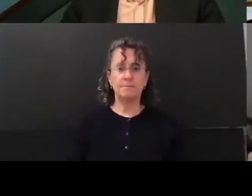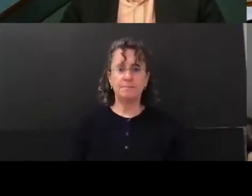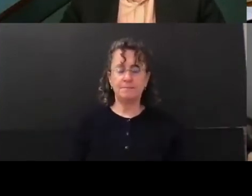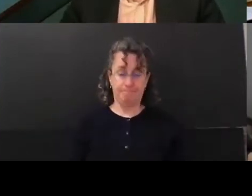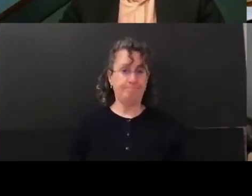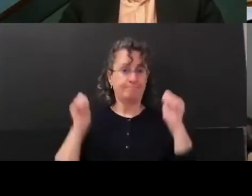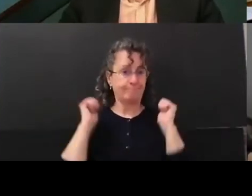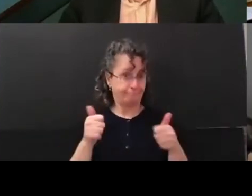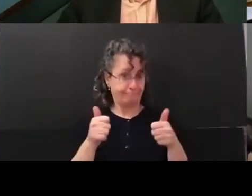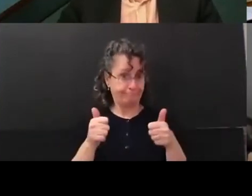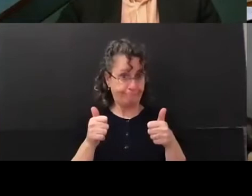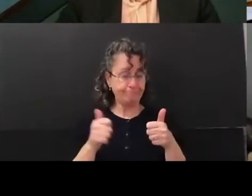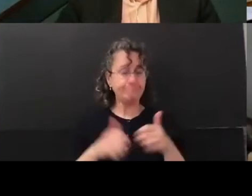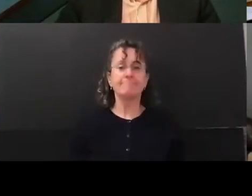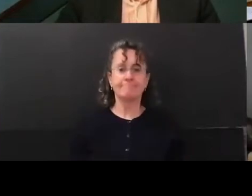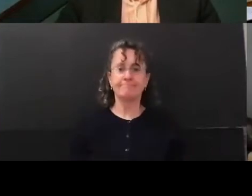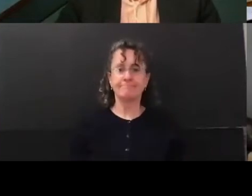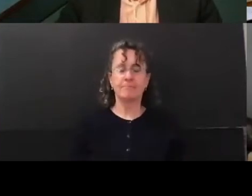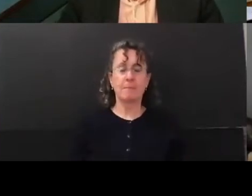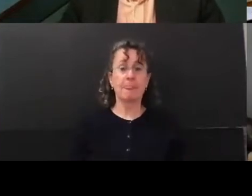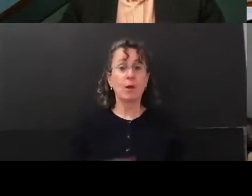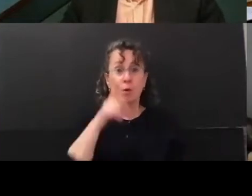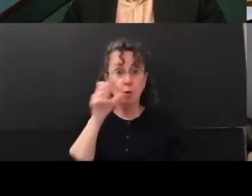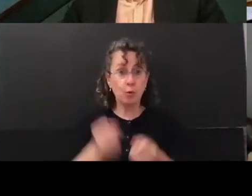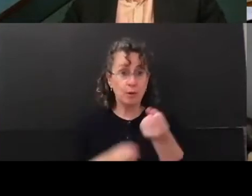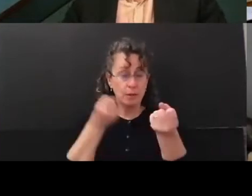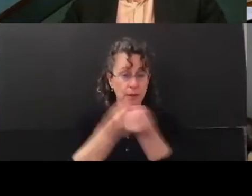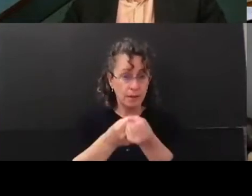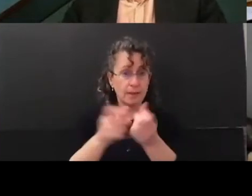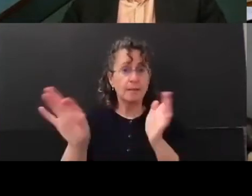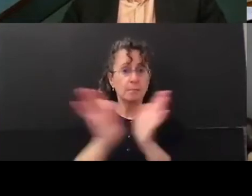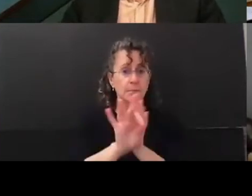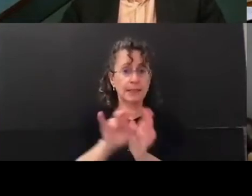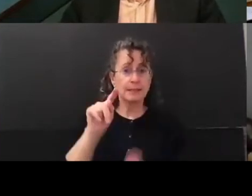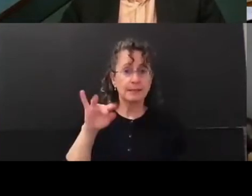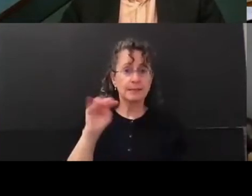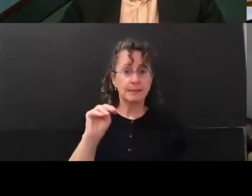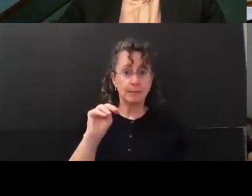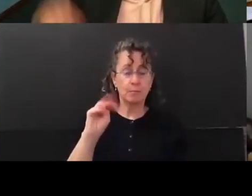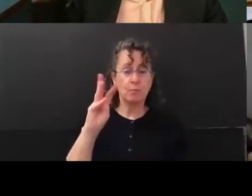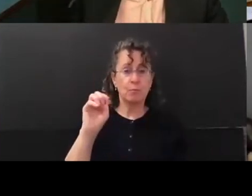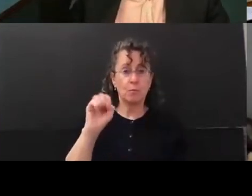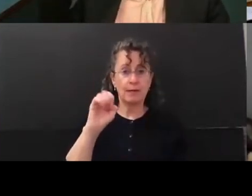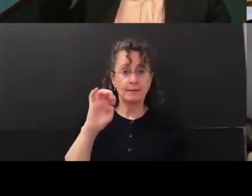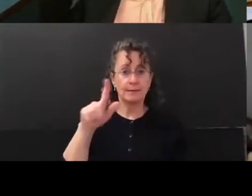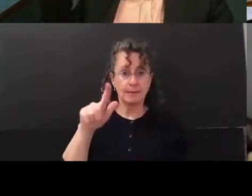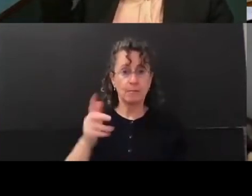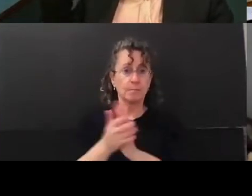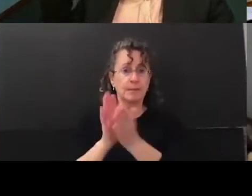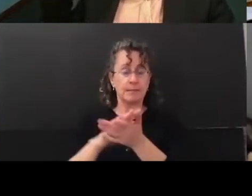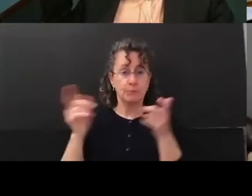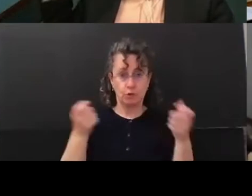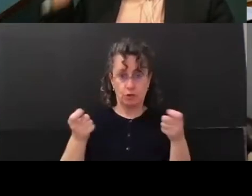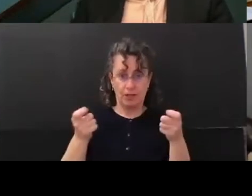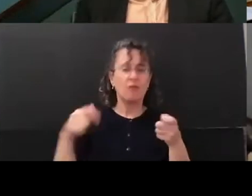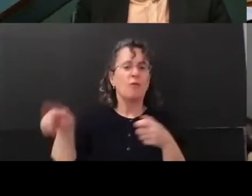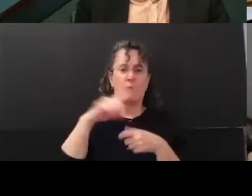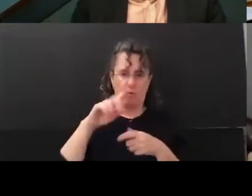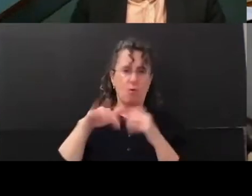Okay, all in favor of Tim Wetzel for chair? Aye.